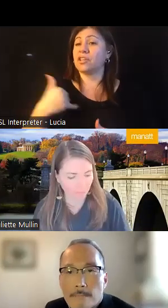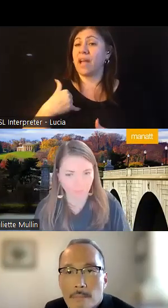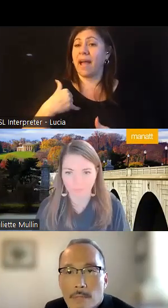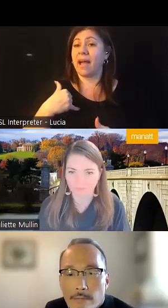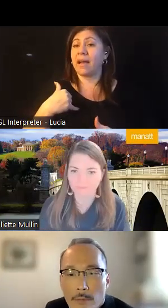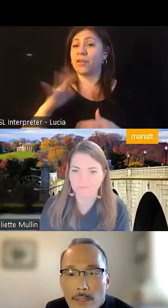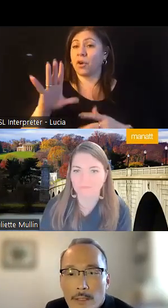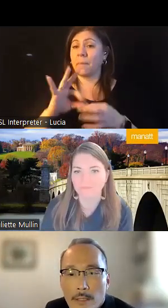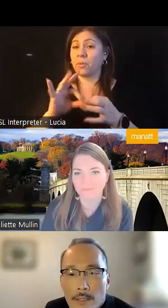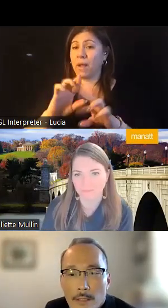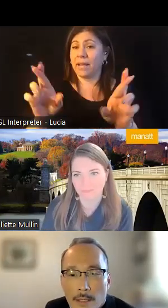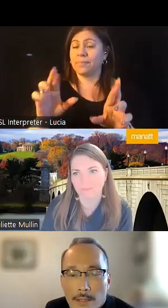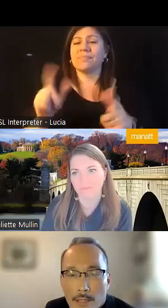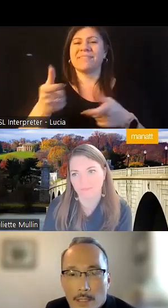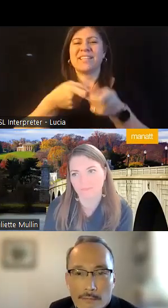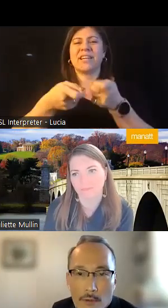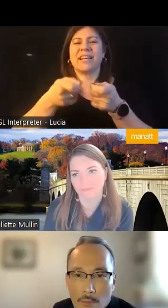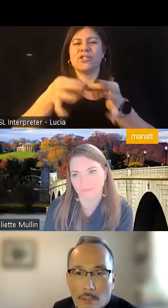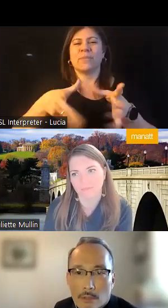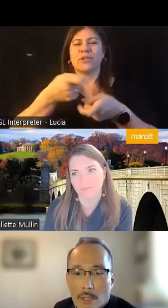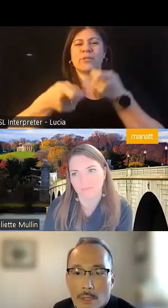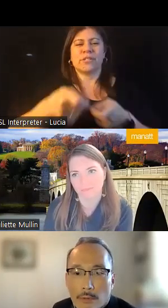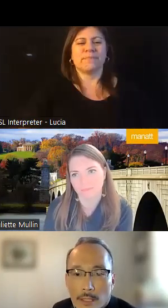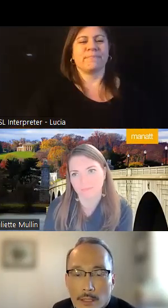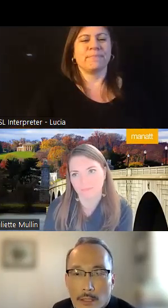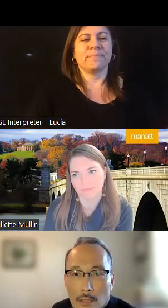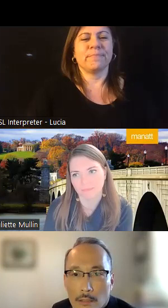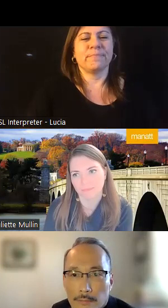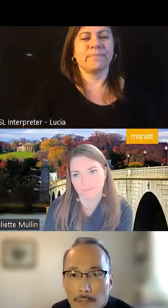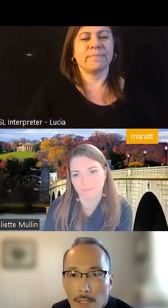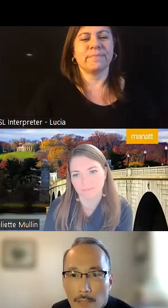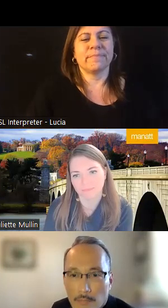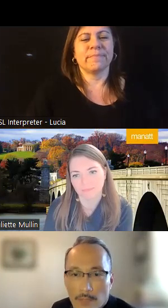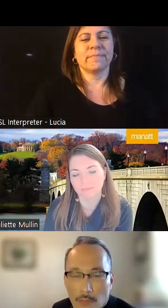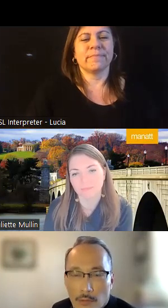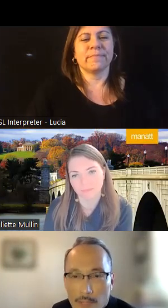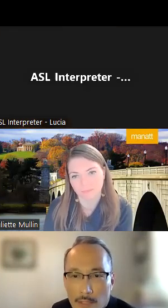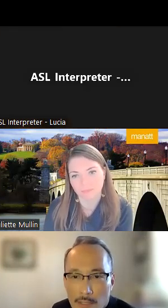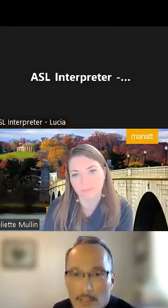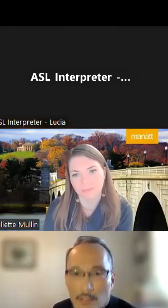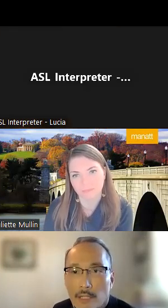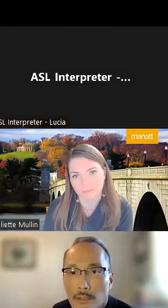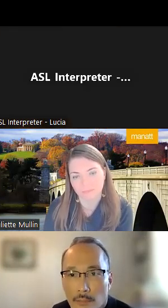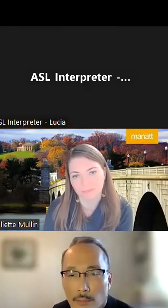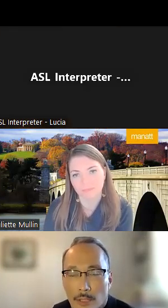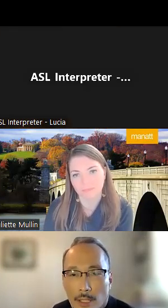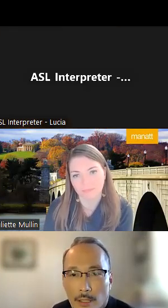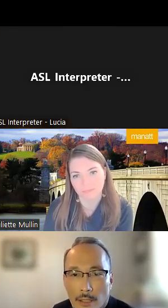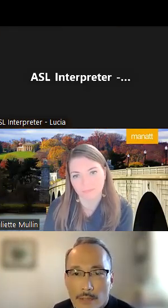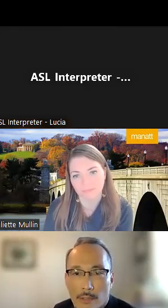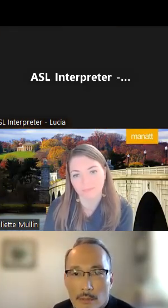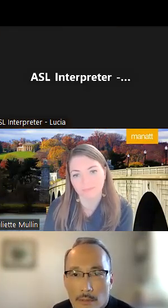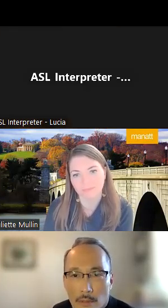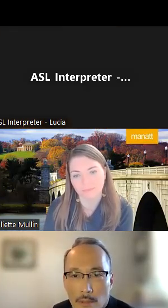Hi, everyone. As a former owner-operator of skilled nursing, assisted living, memory care,